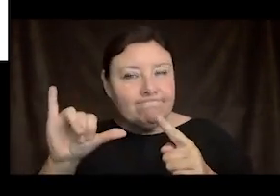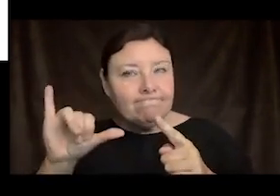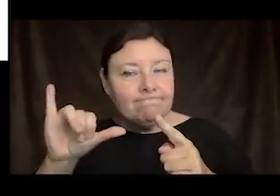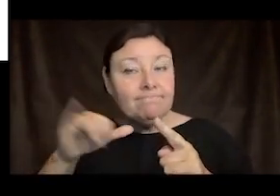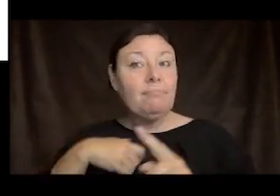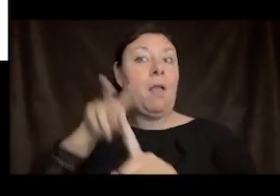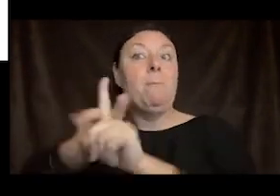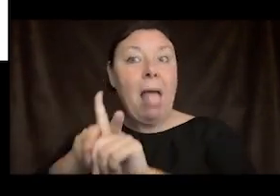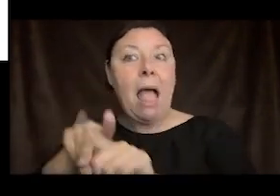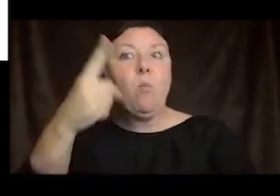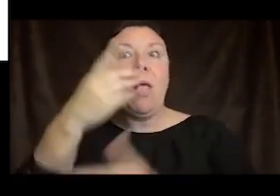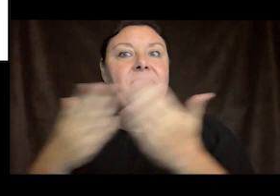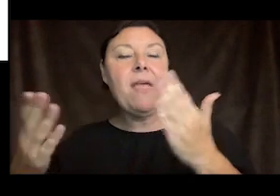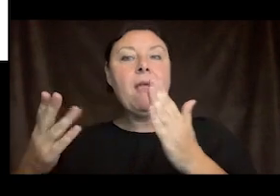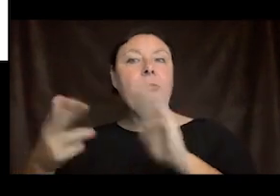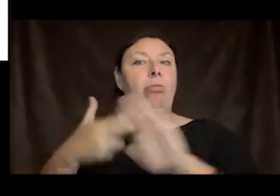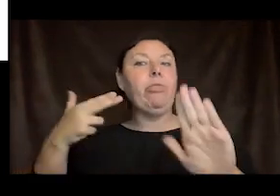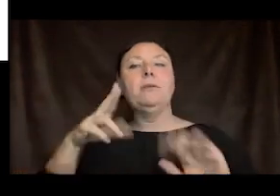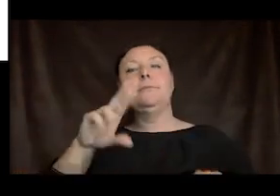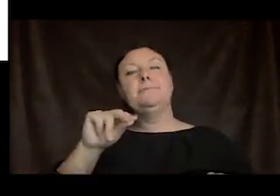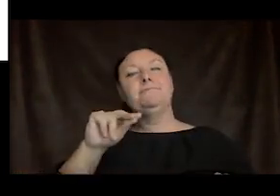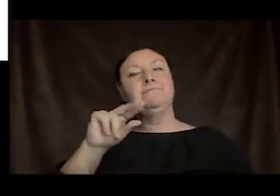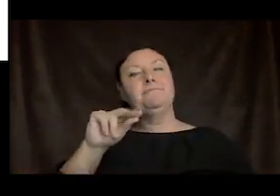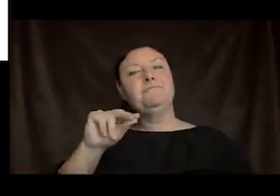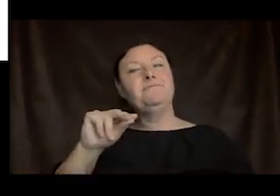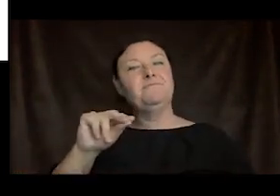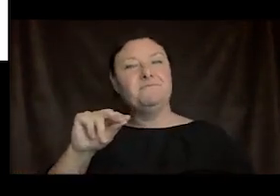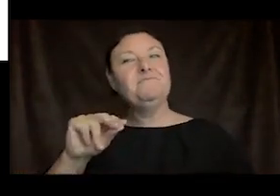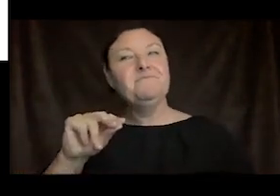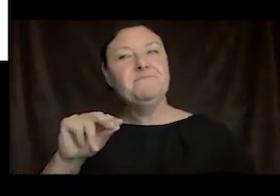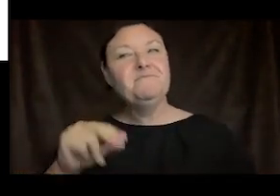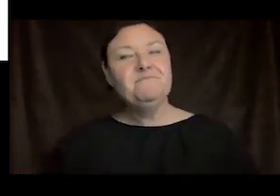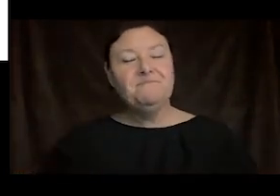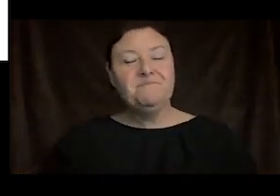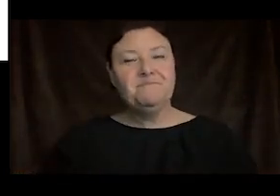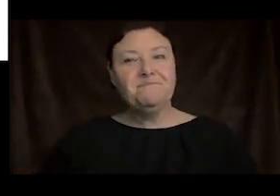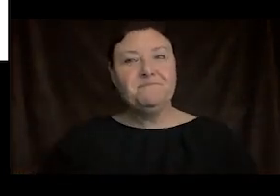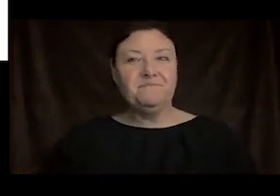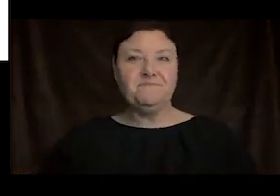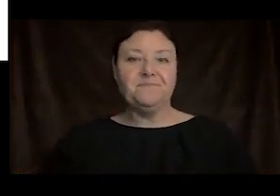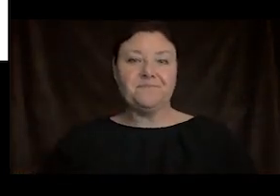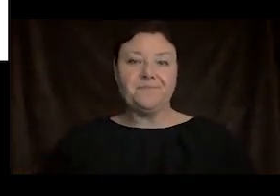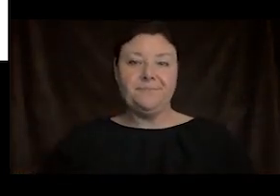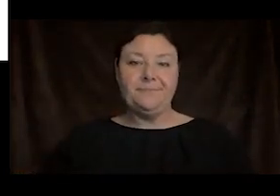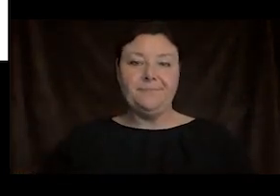not just be looking at those who are raced in our classrooms.